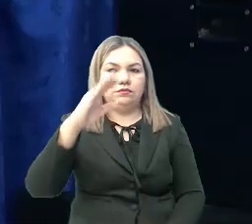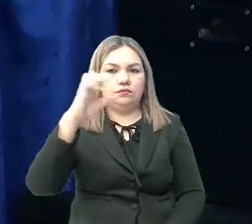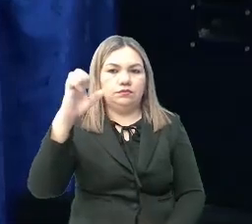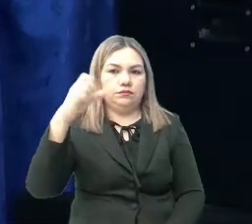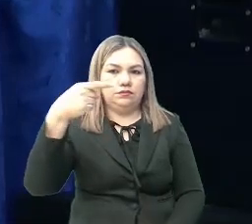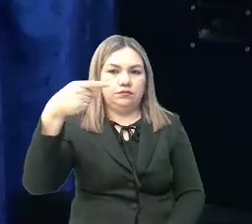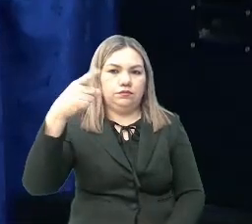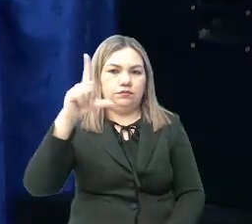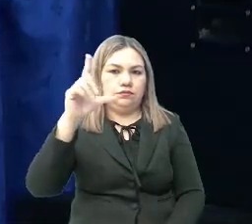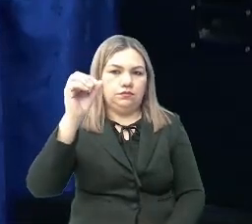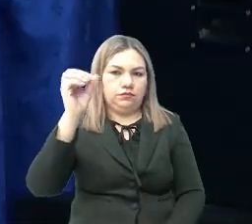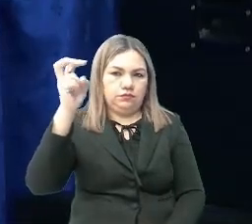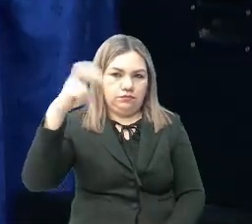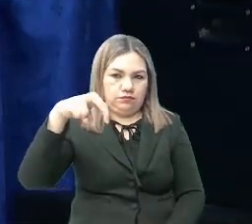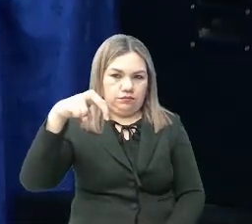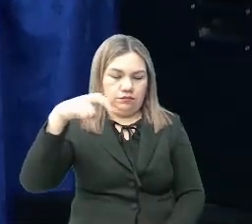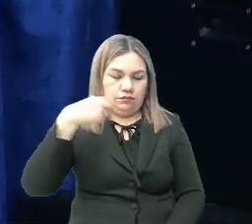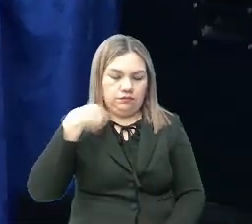Eglon, say with me,